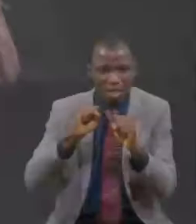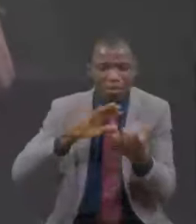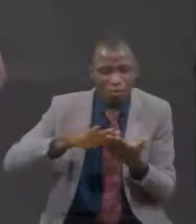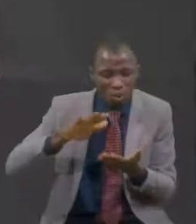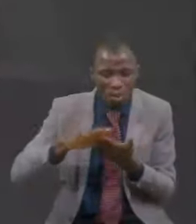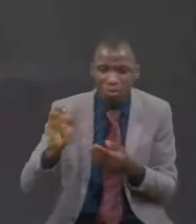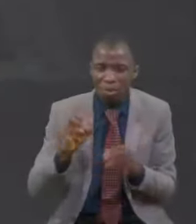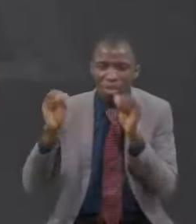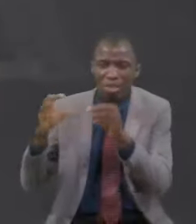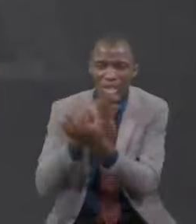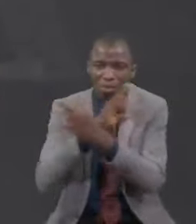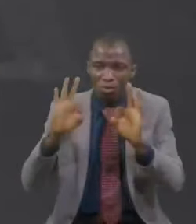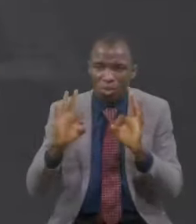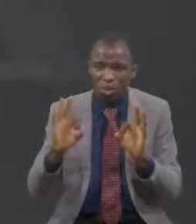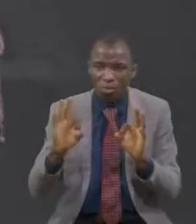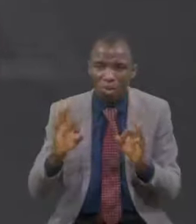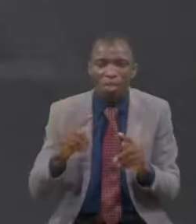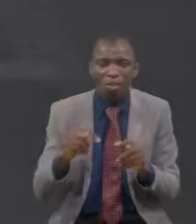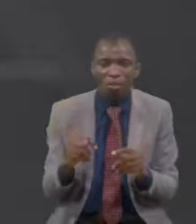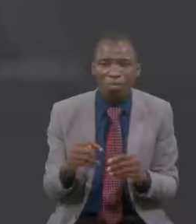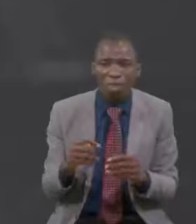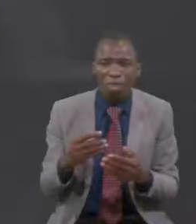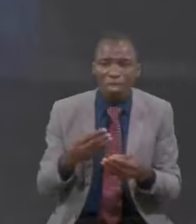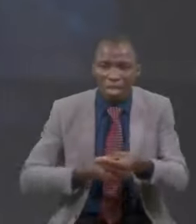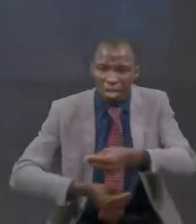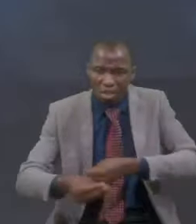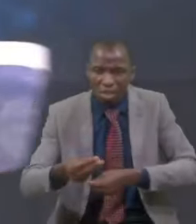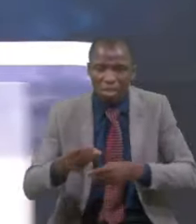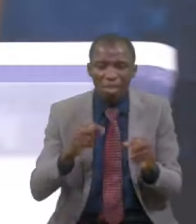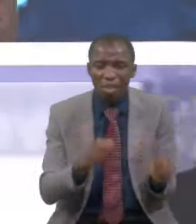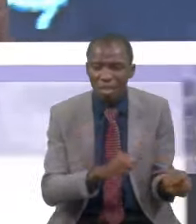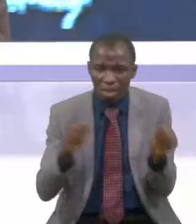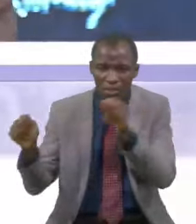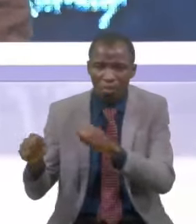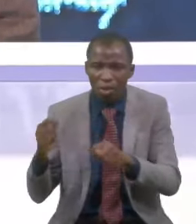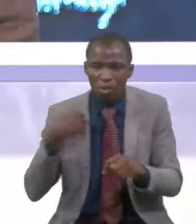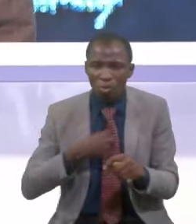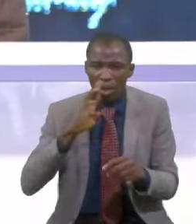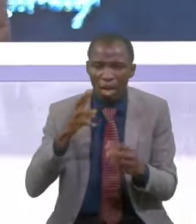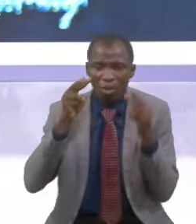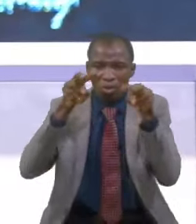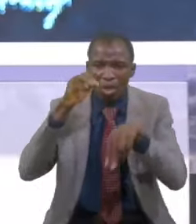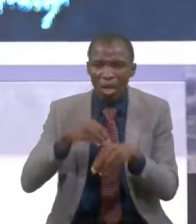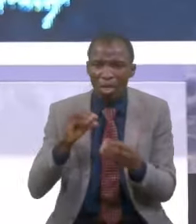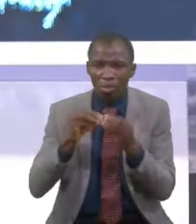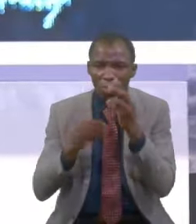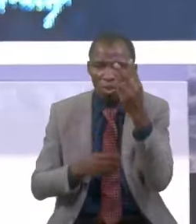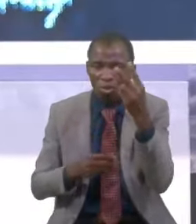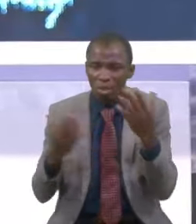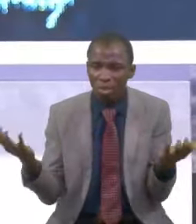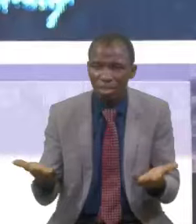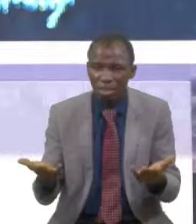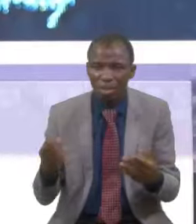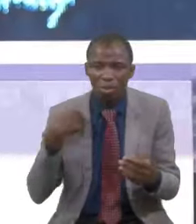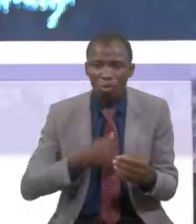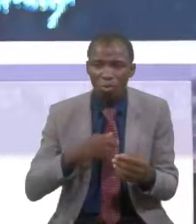free. Transaction, transfer. We're looking at number two here. Number two, we're looking